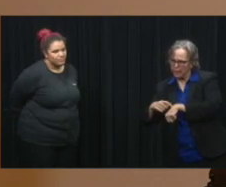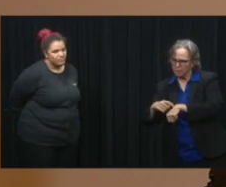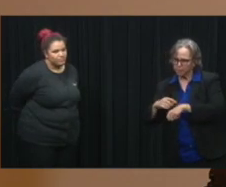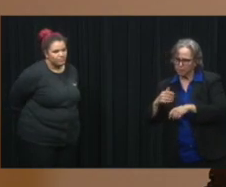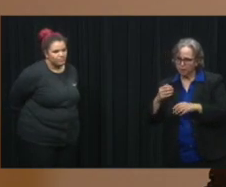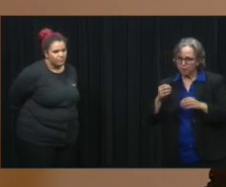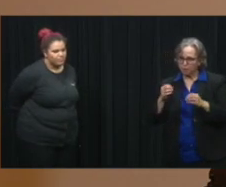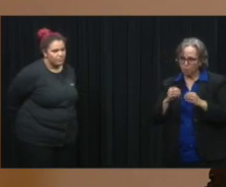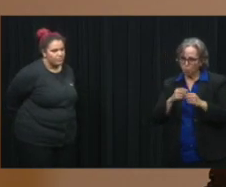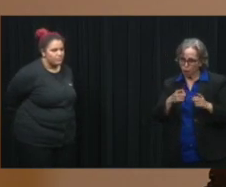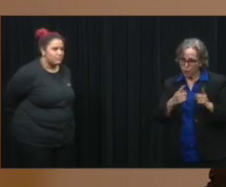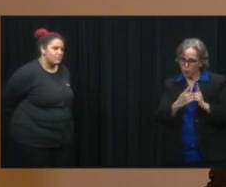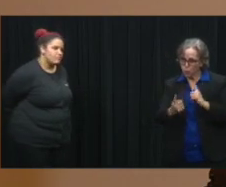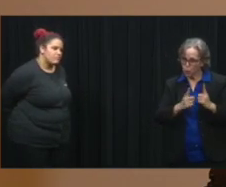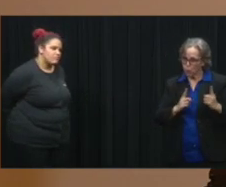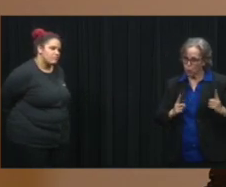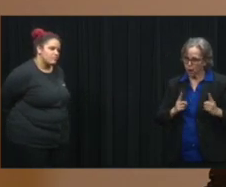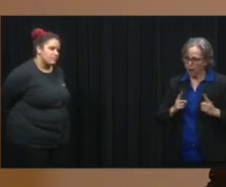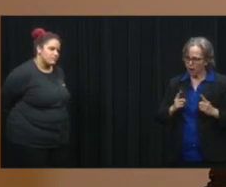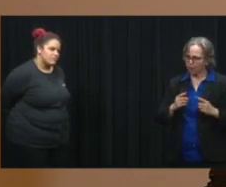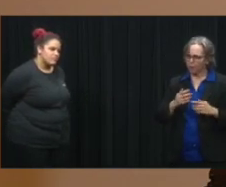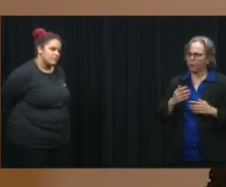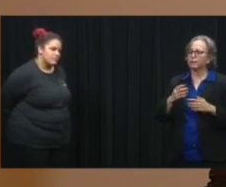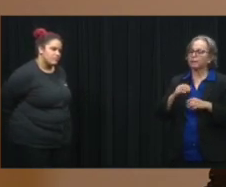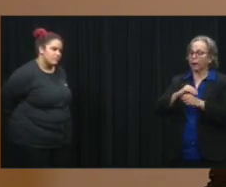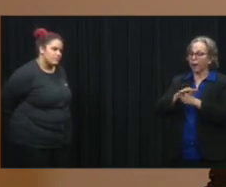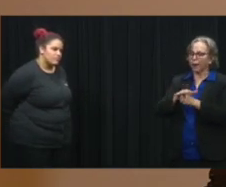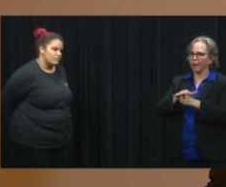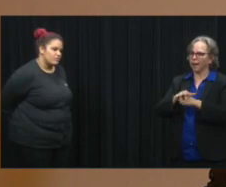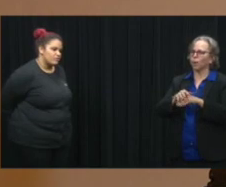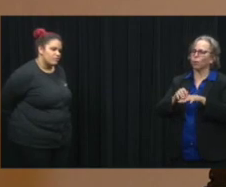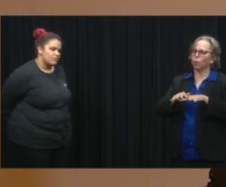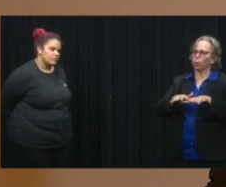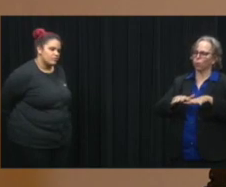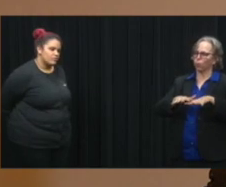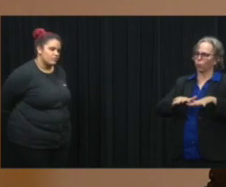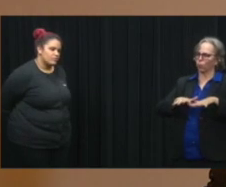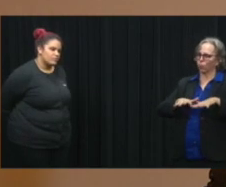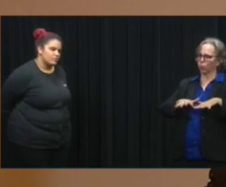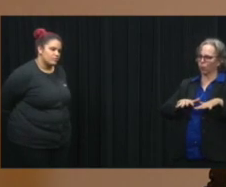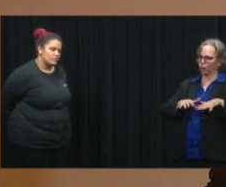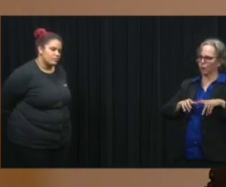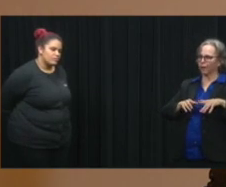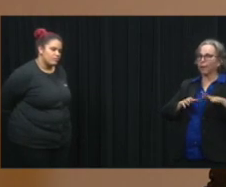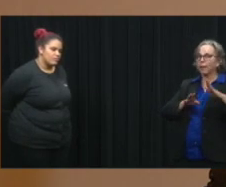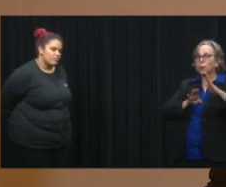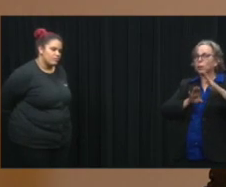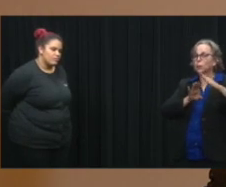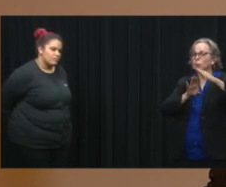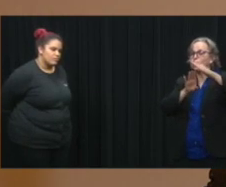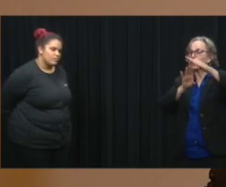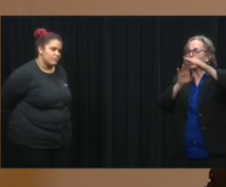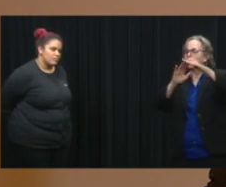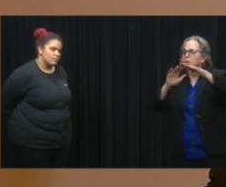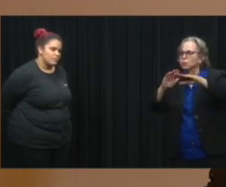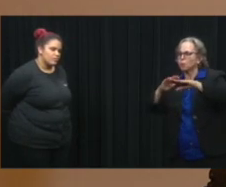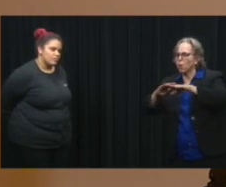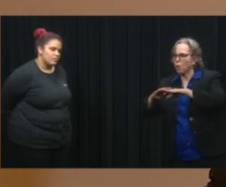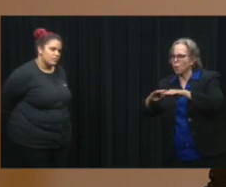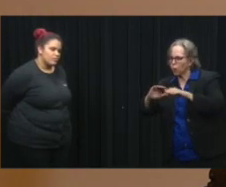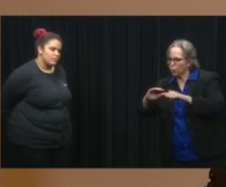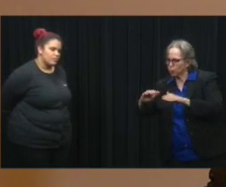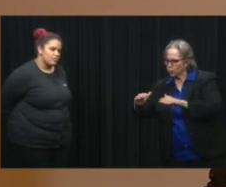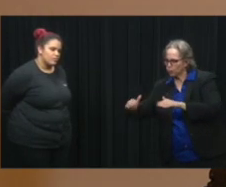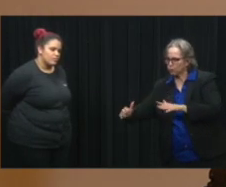It slows it down. It flattens the curve. That means the peak will be later and later. So please keep doing everything that